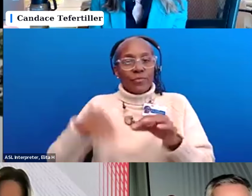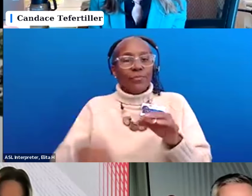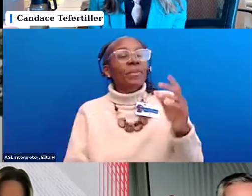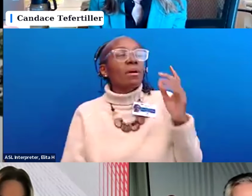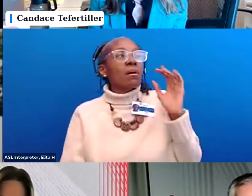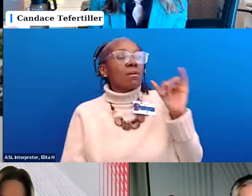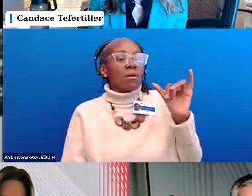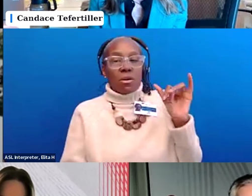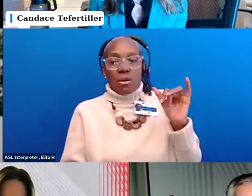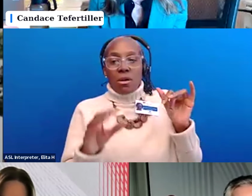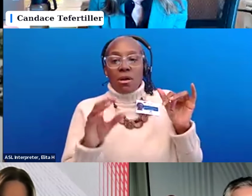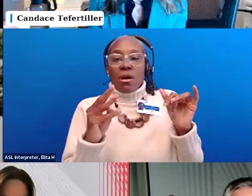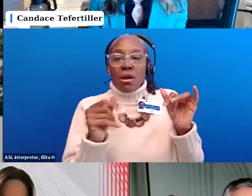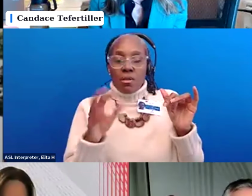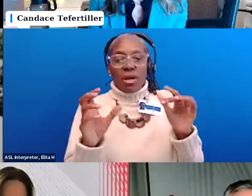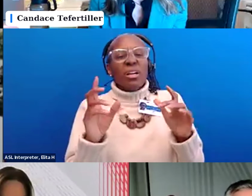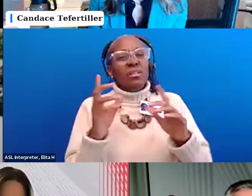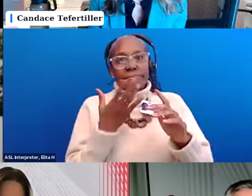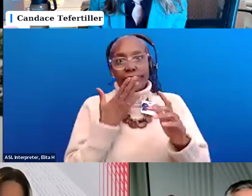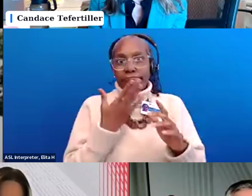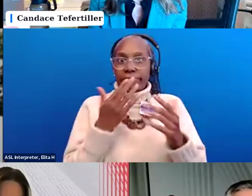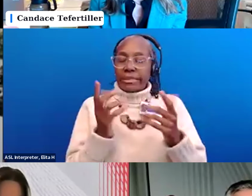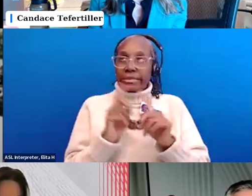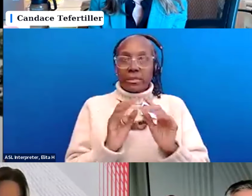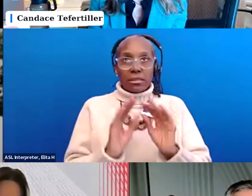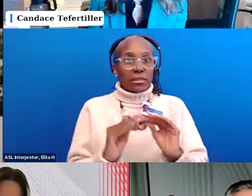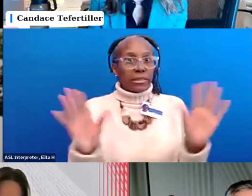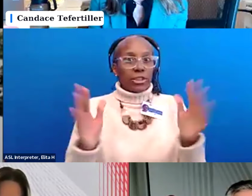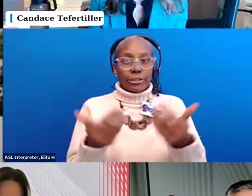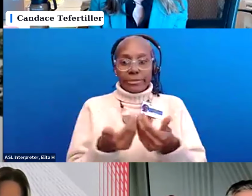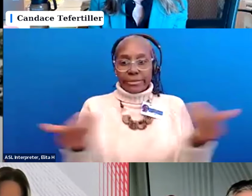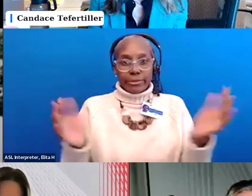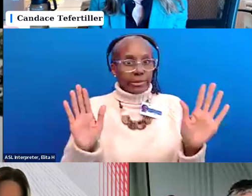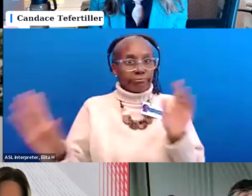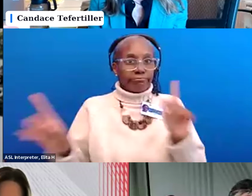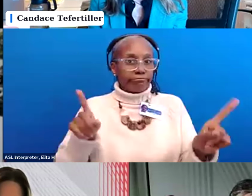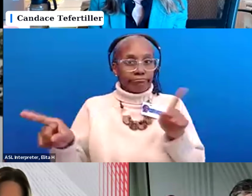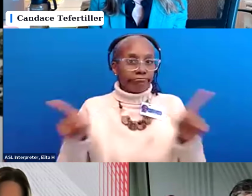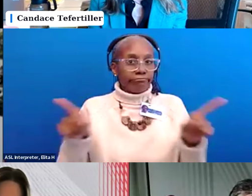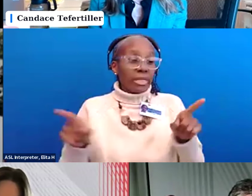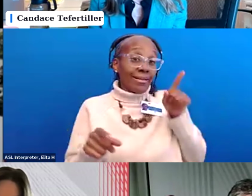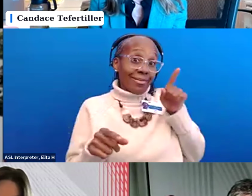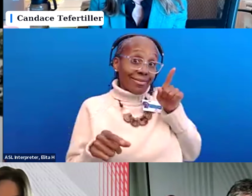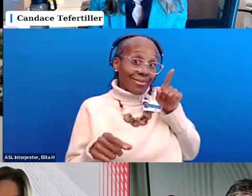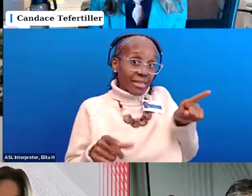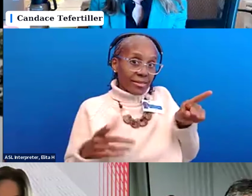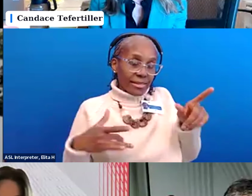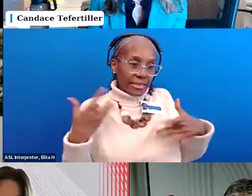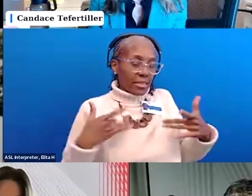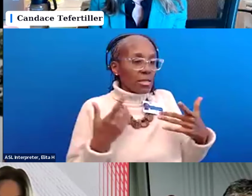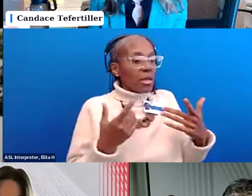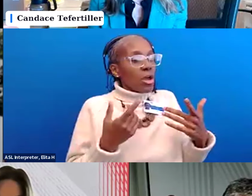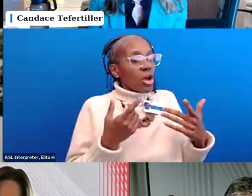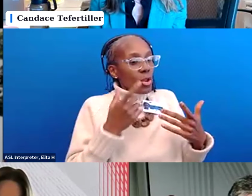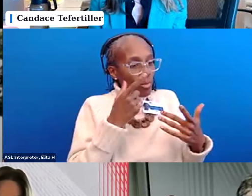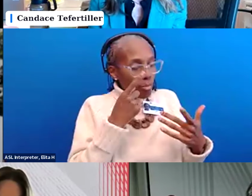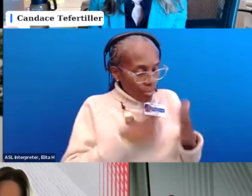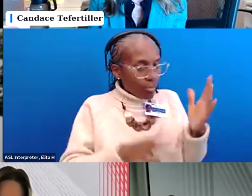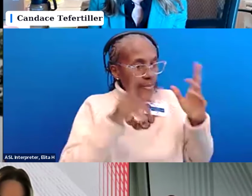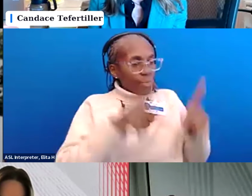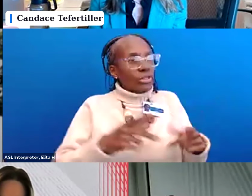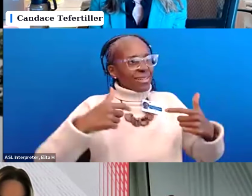a very clear distinction that I think makes this device so exciting, because it's getting at one's volition